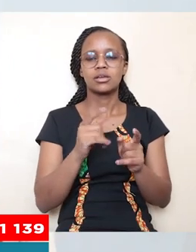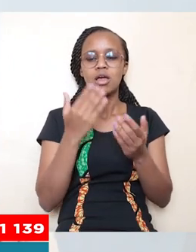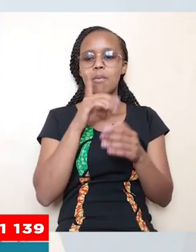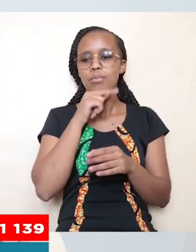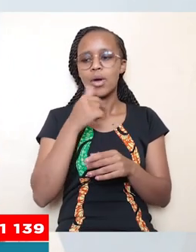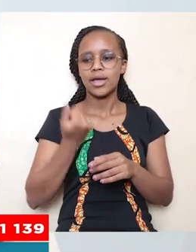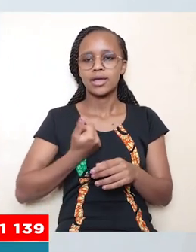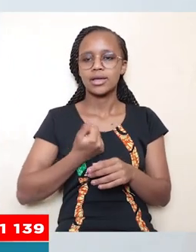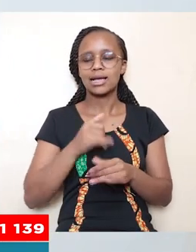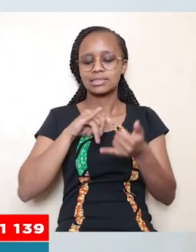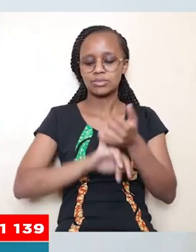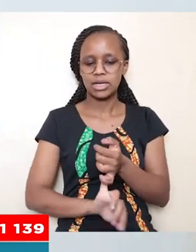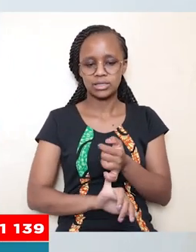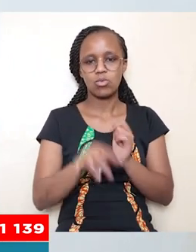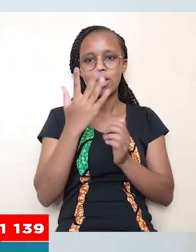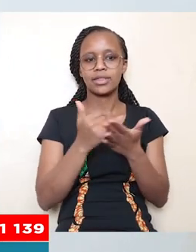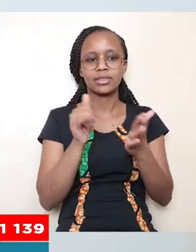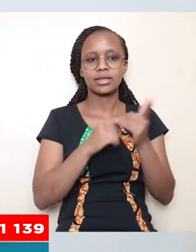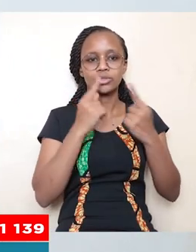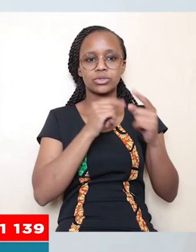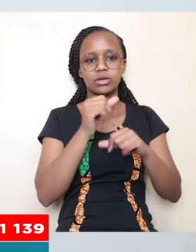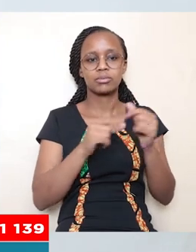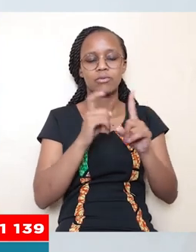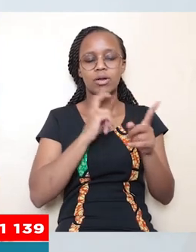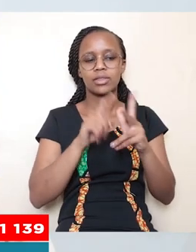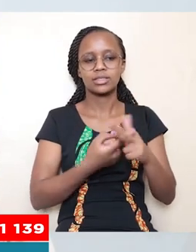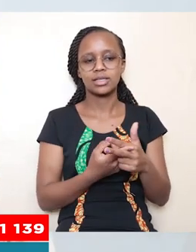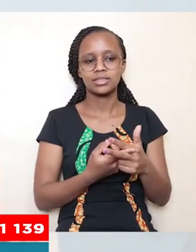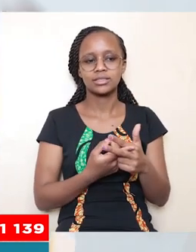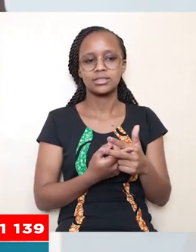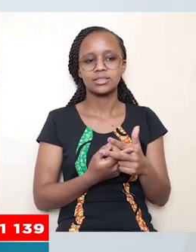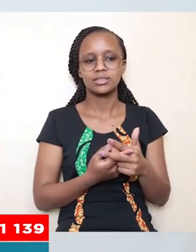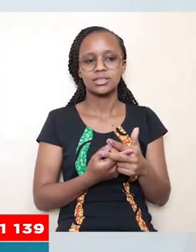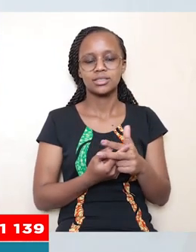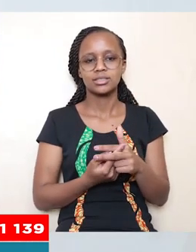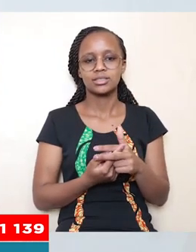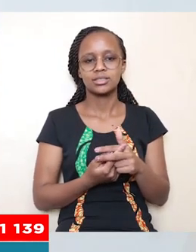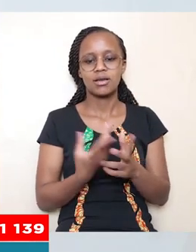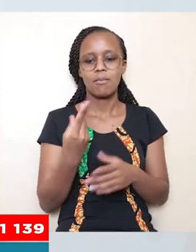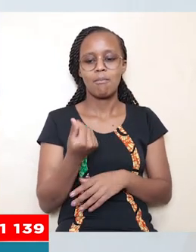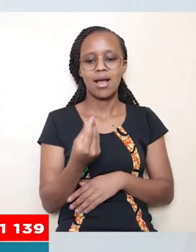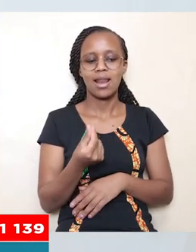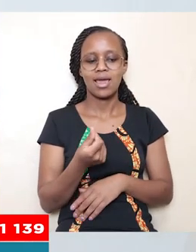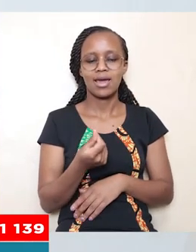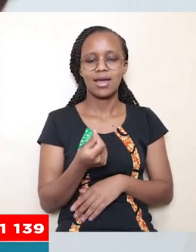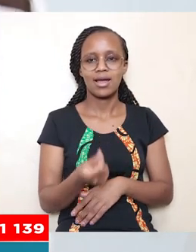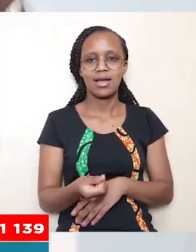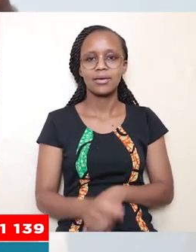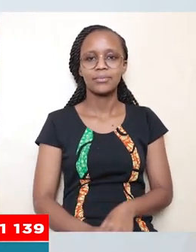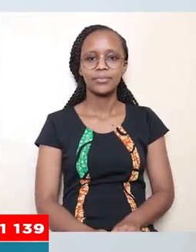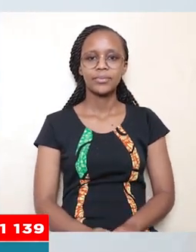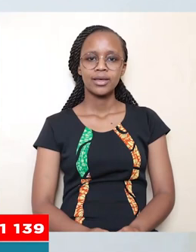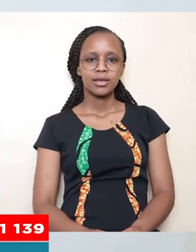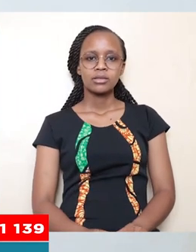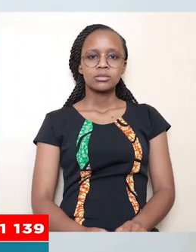marriage, one of the things that we tell them to talk about from the beginning is money. And